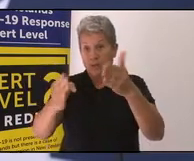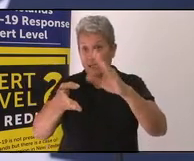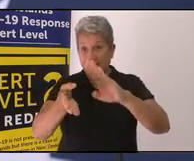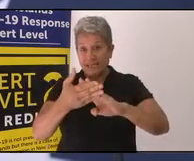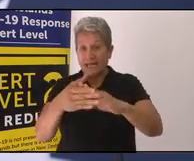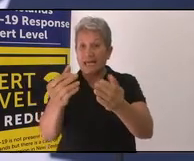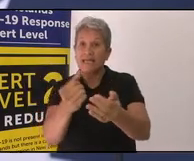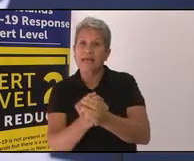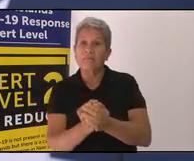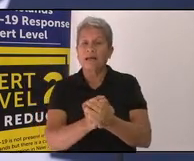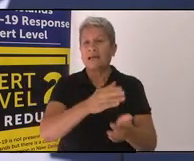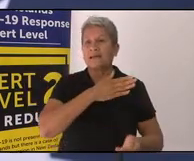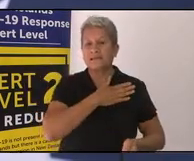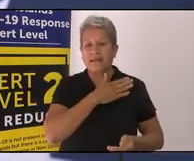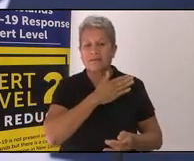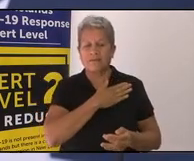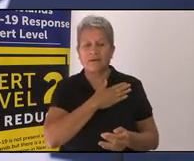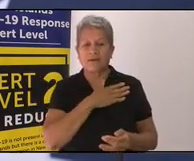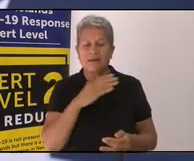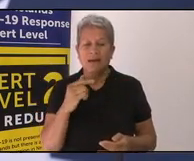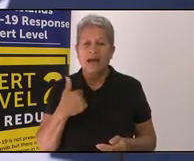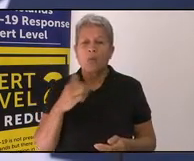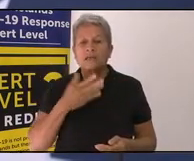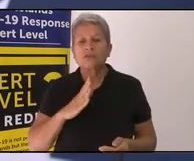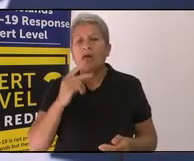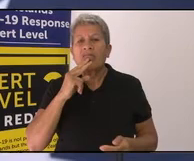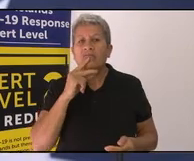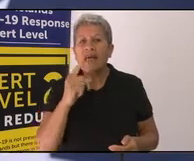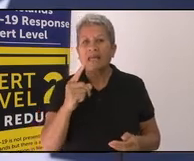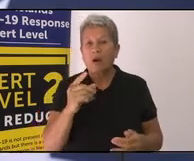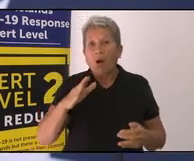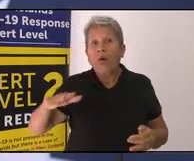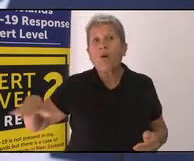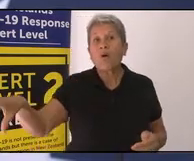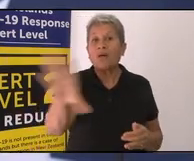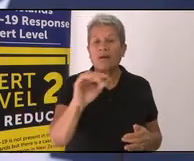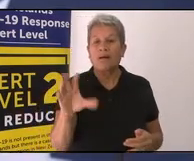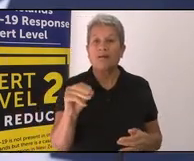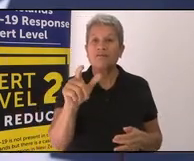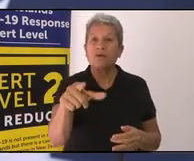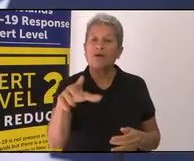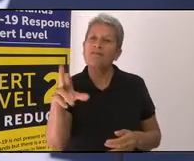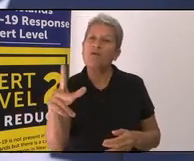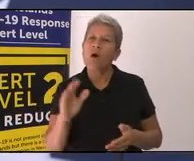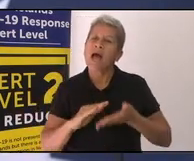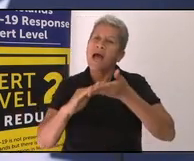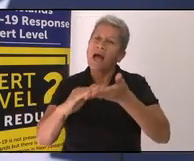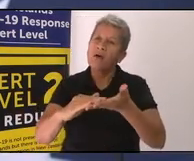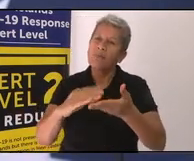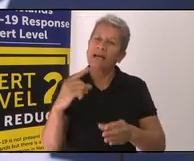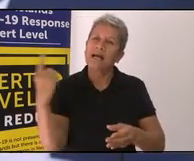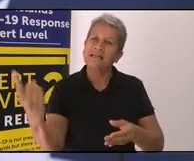Finally, I'd like to express my sincere thanks to all of our people for your cooperation, for your